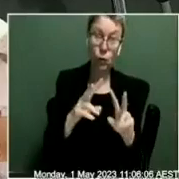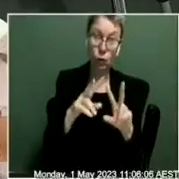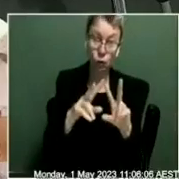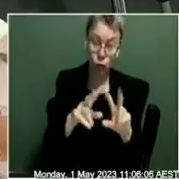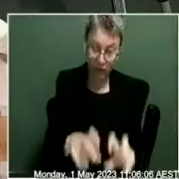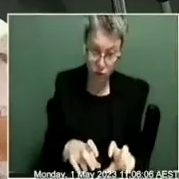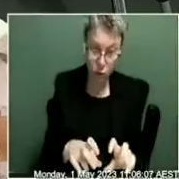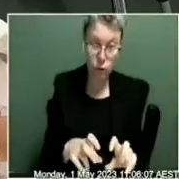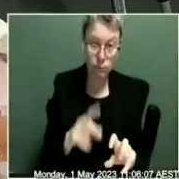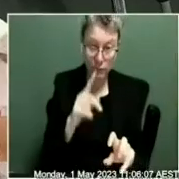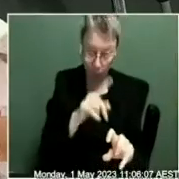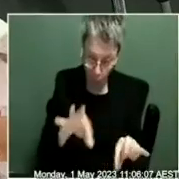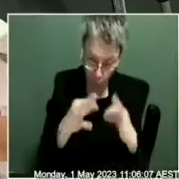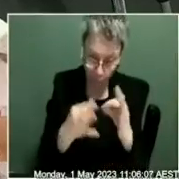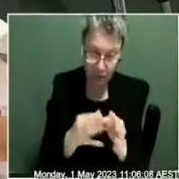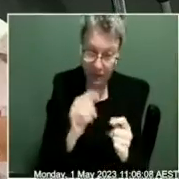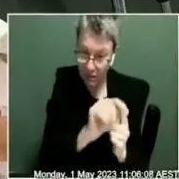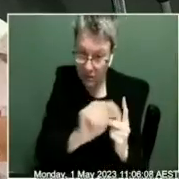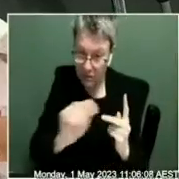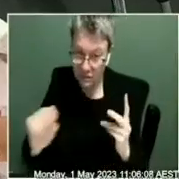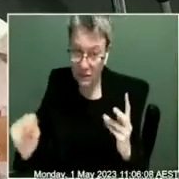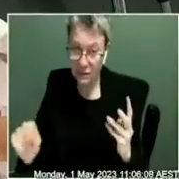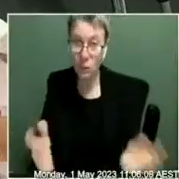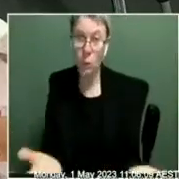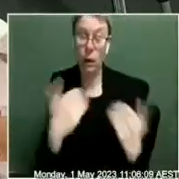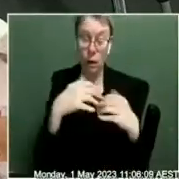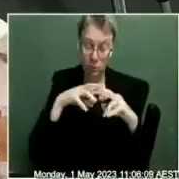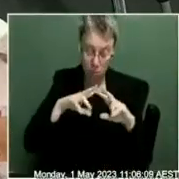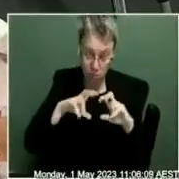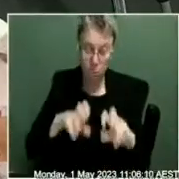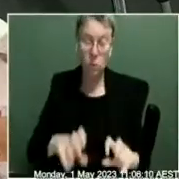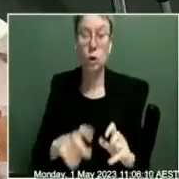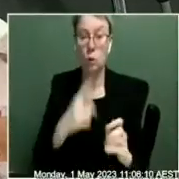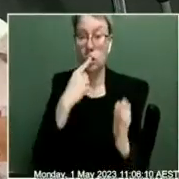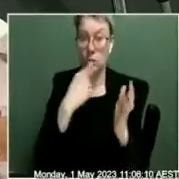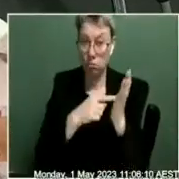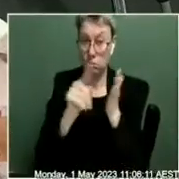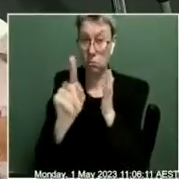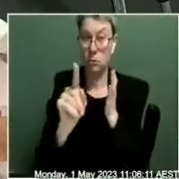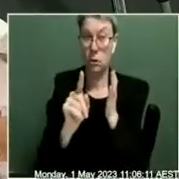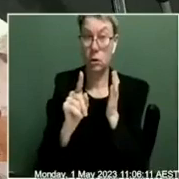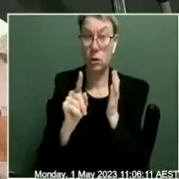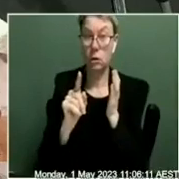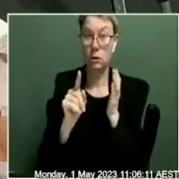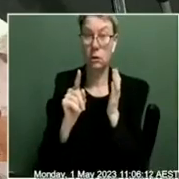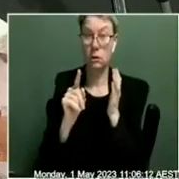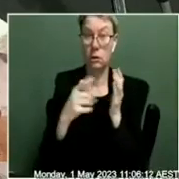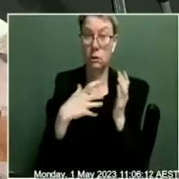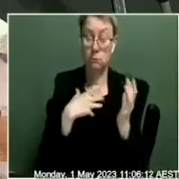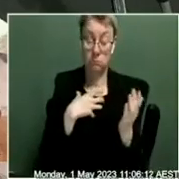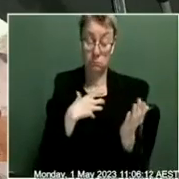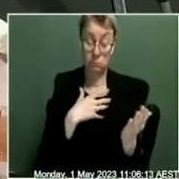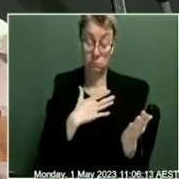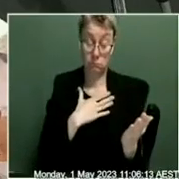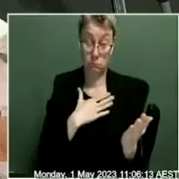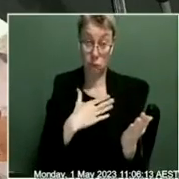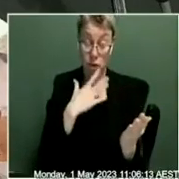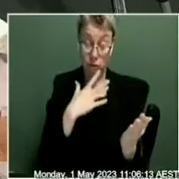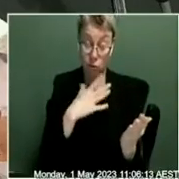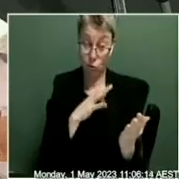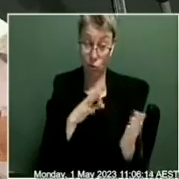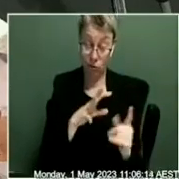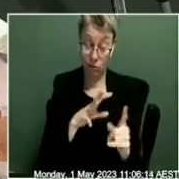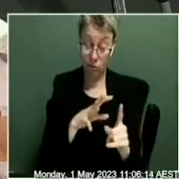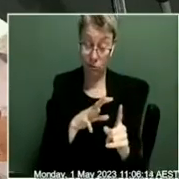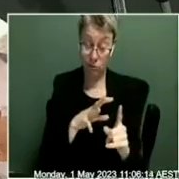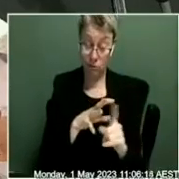surprised they weren't identified before you wrote the report, to monitor progress recognising that measuring social and emotional wellbeing is